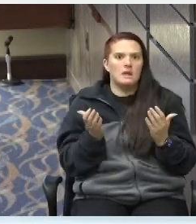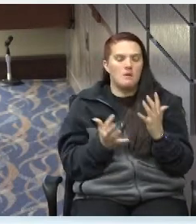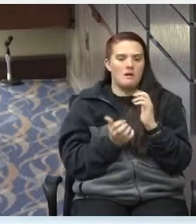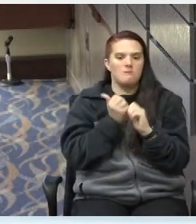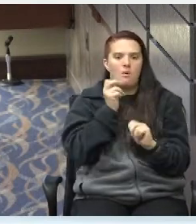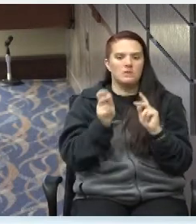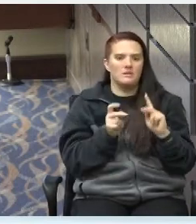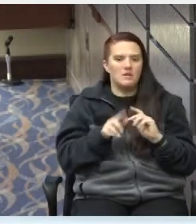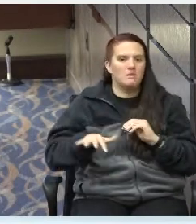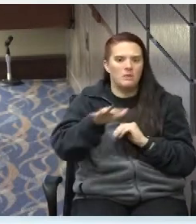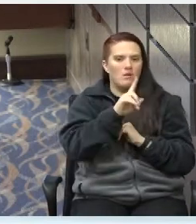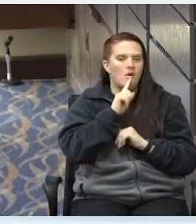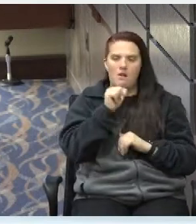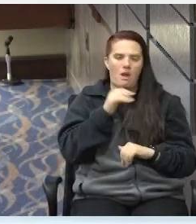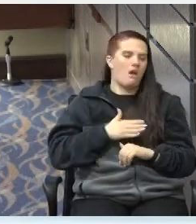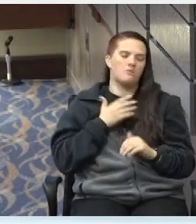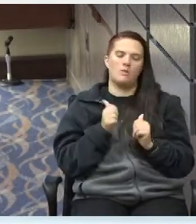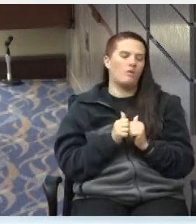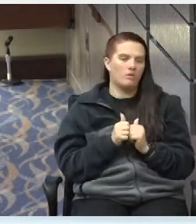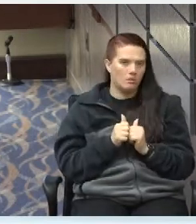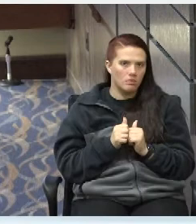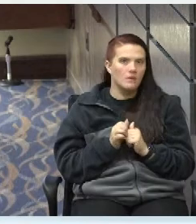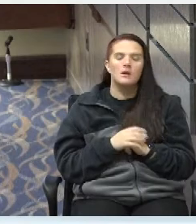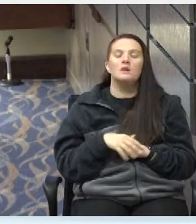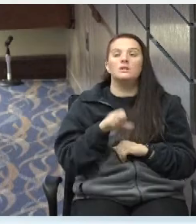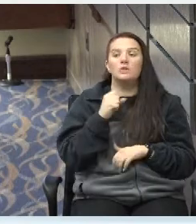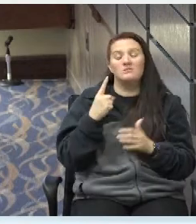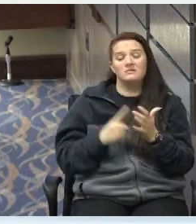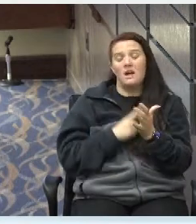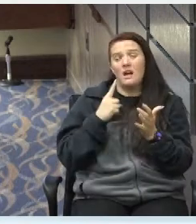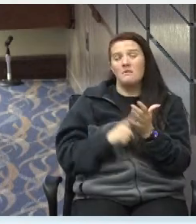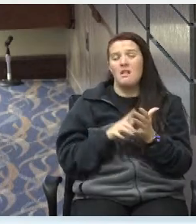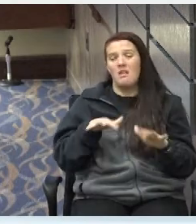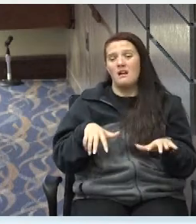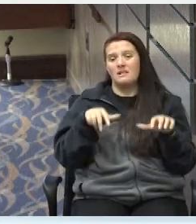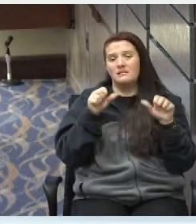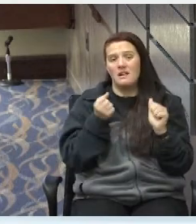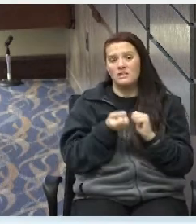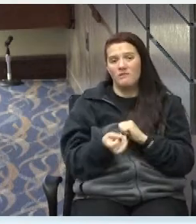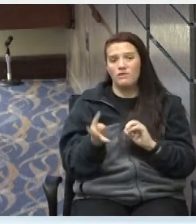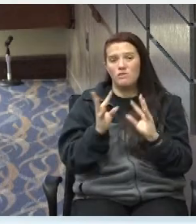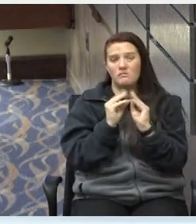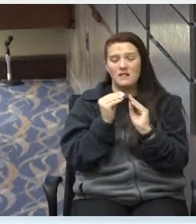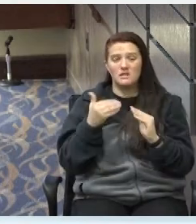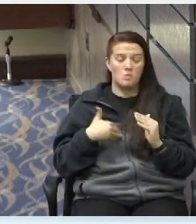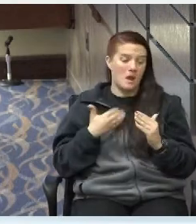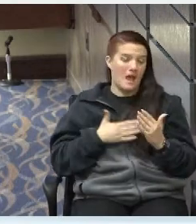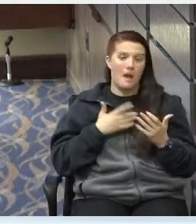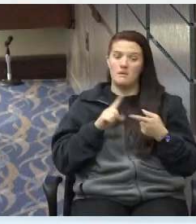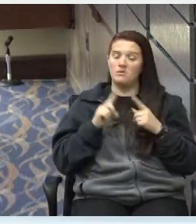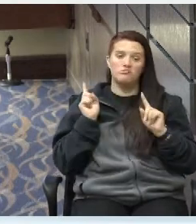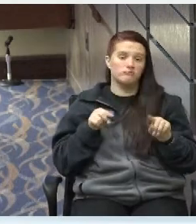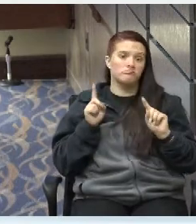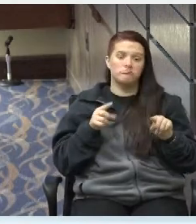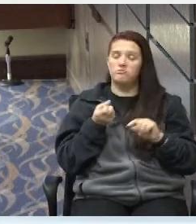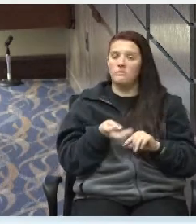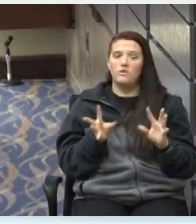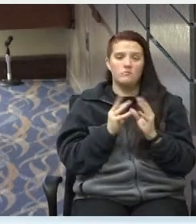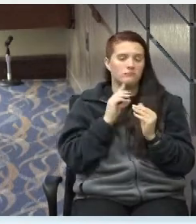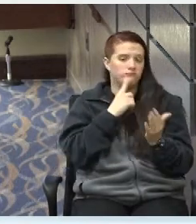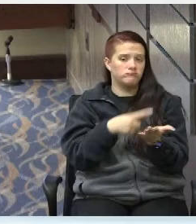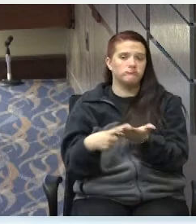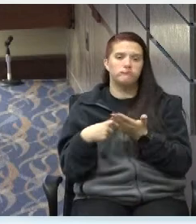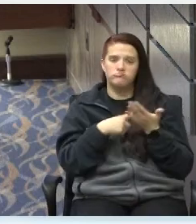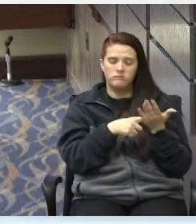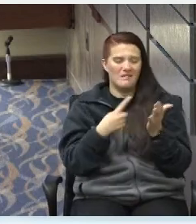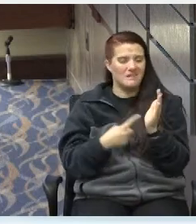of the people are not happy with. So sometimes that takes a few meetings. We're happy to come to multiple meetings to talk about it. Sometimes